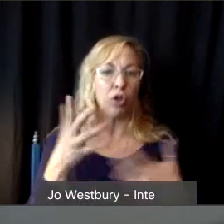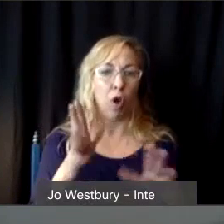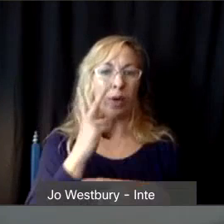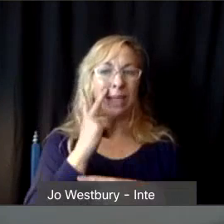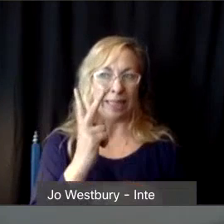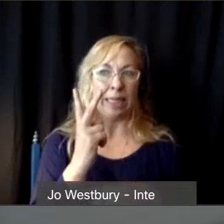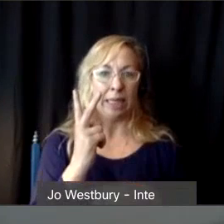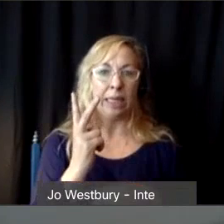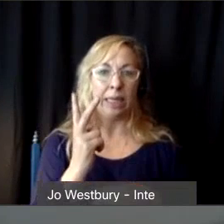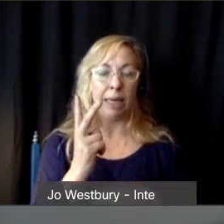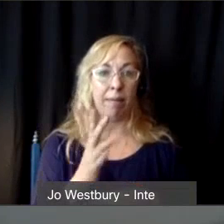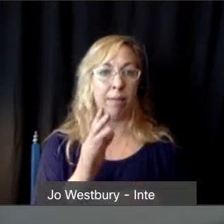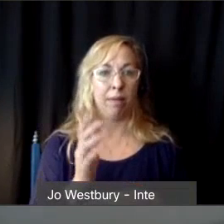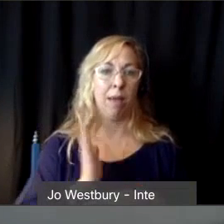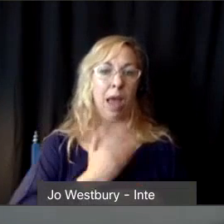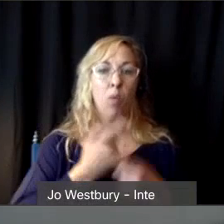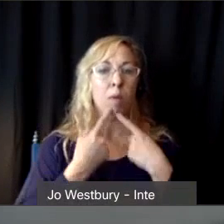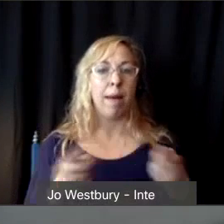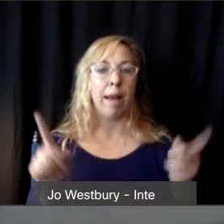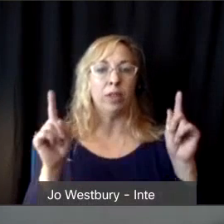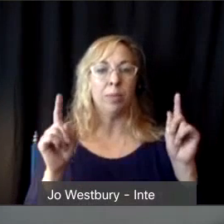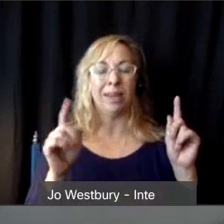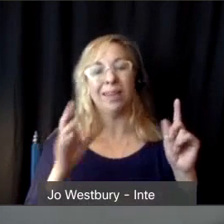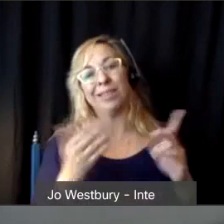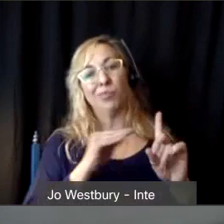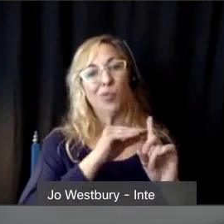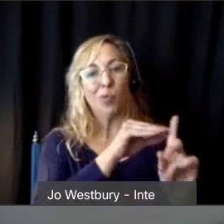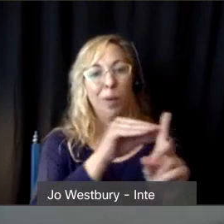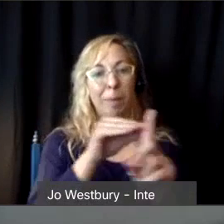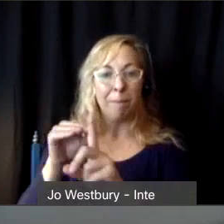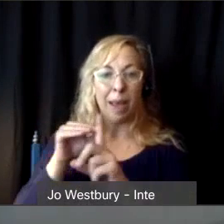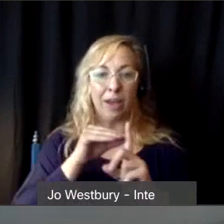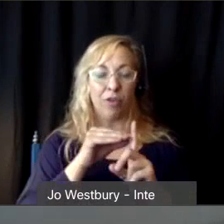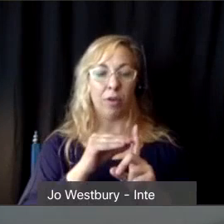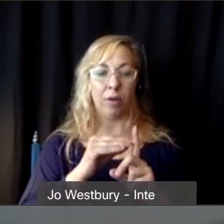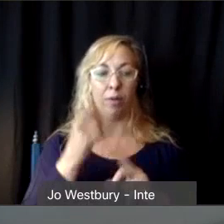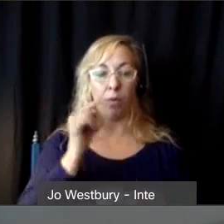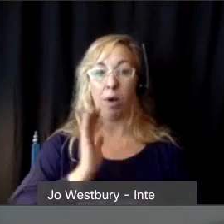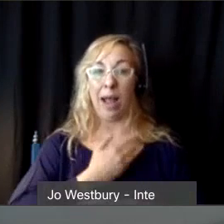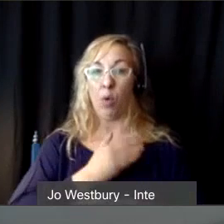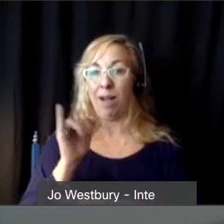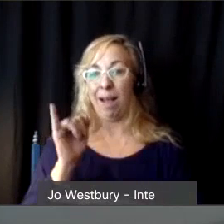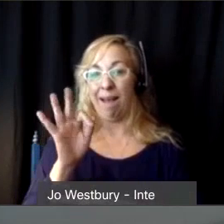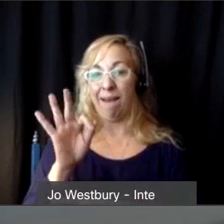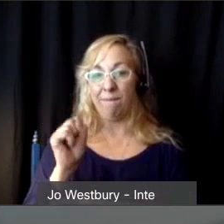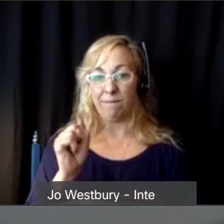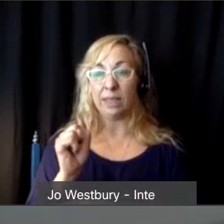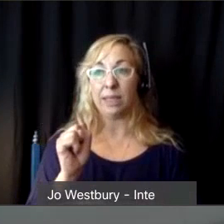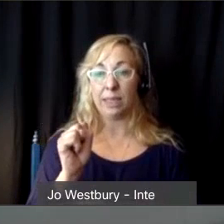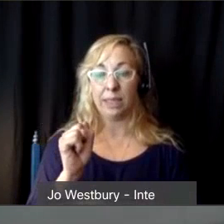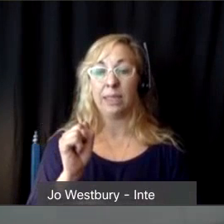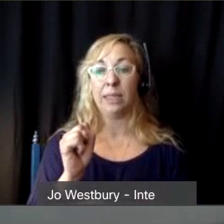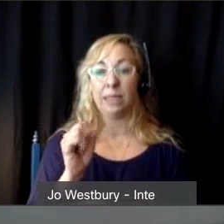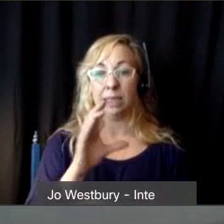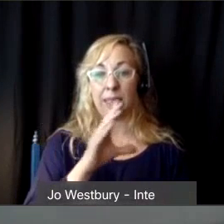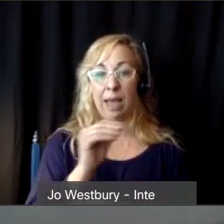received, the announcement and reminder of our IFS, as well as